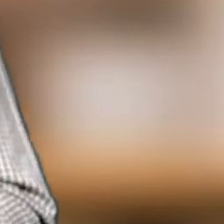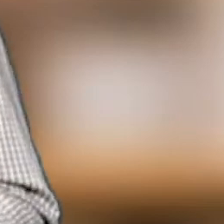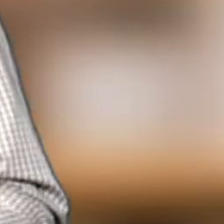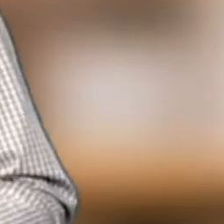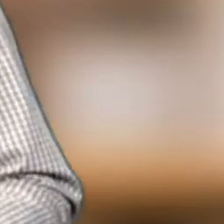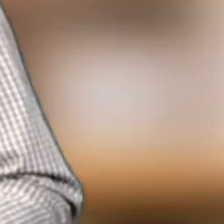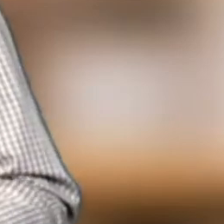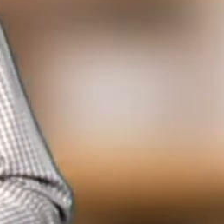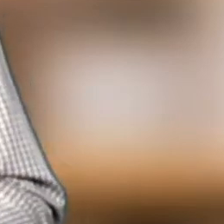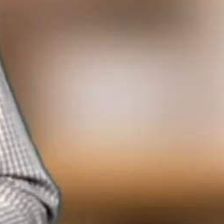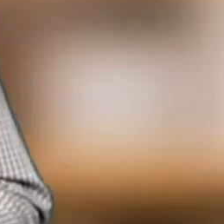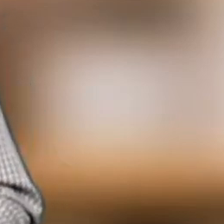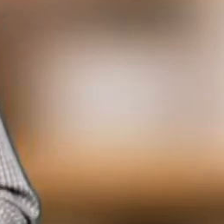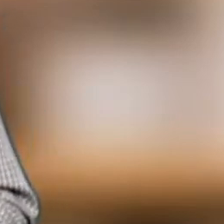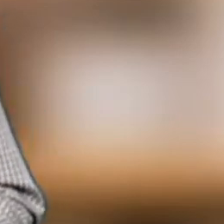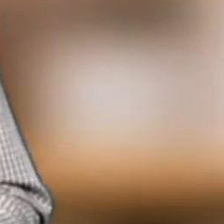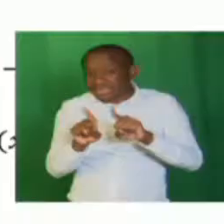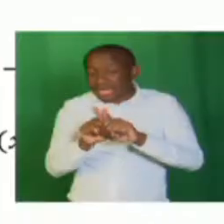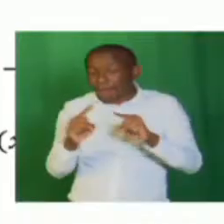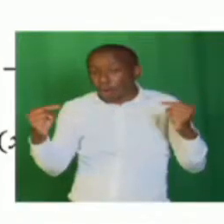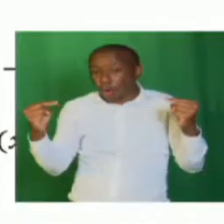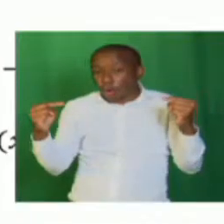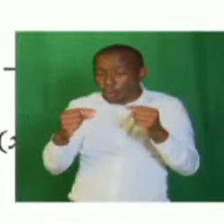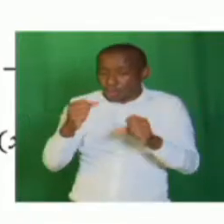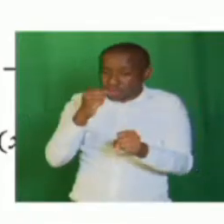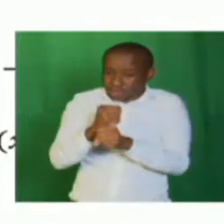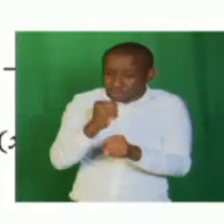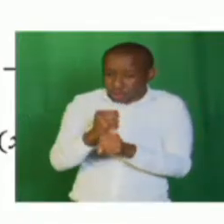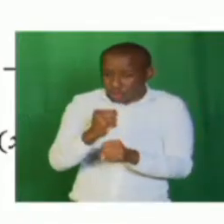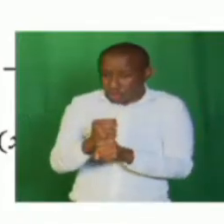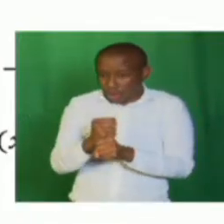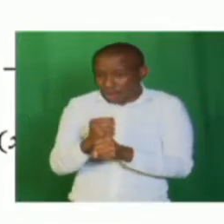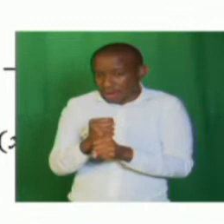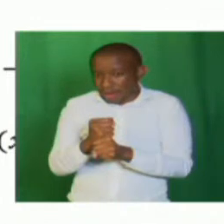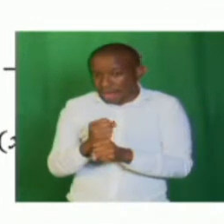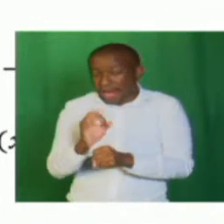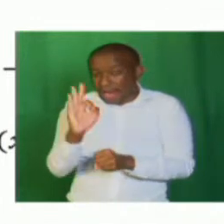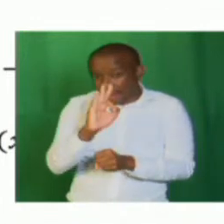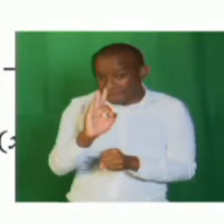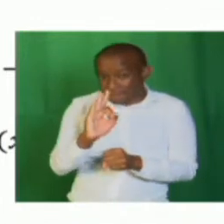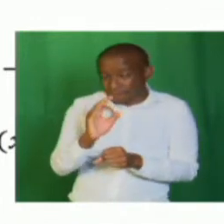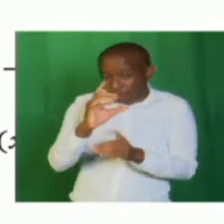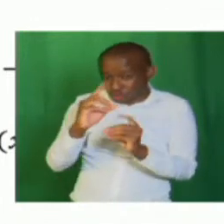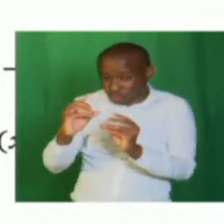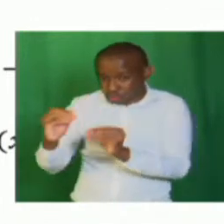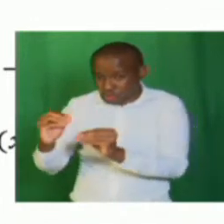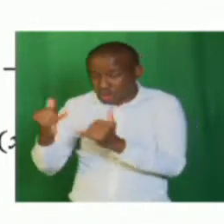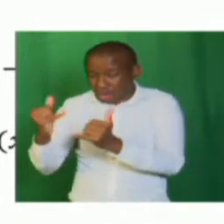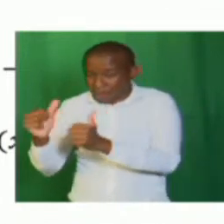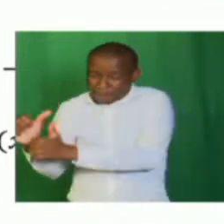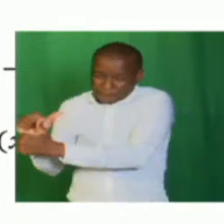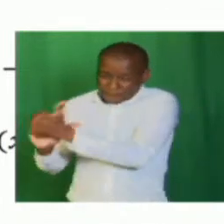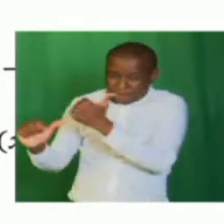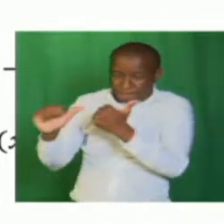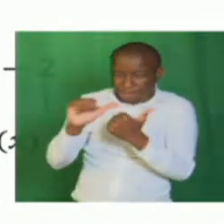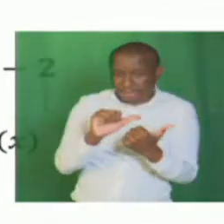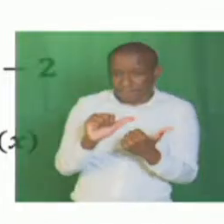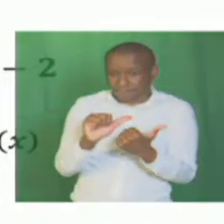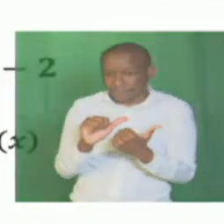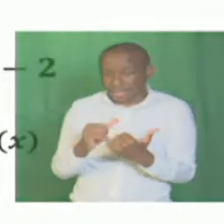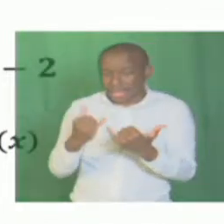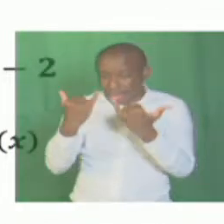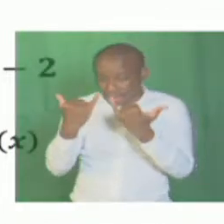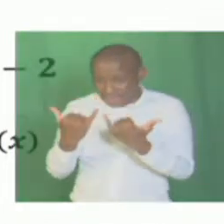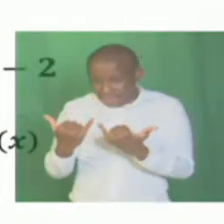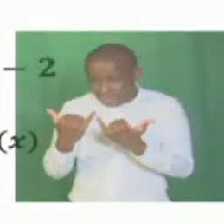does the opposite job that was done, that has been done by the function. So we do not say when you are looking for the